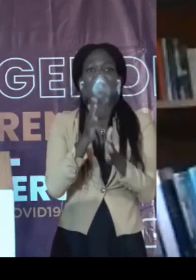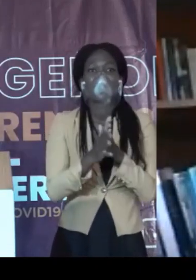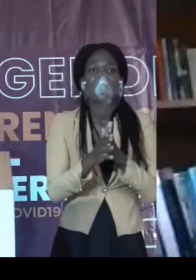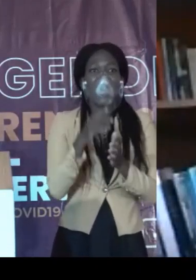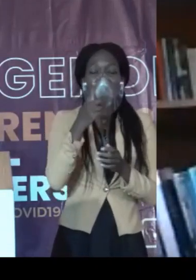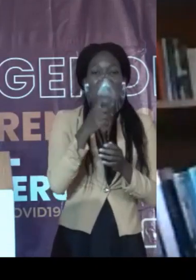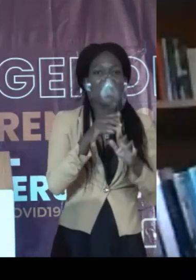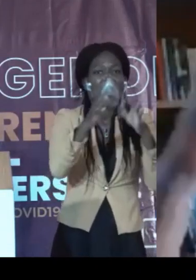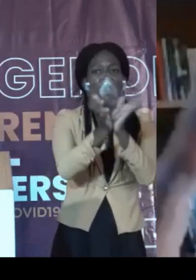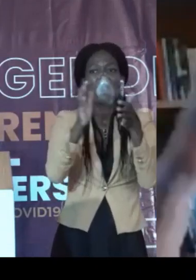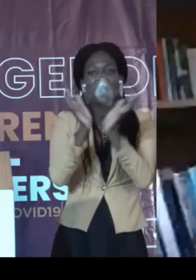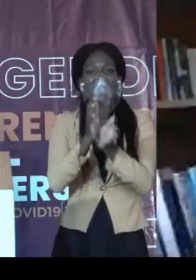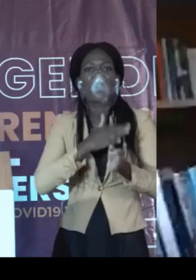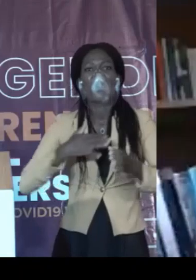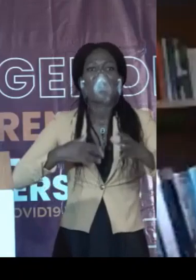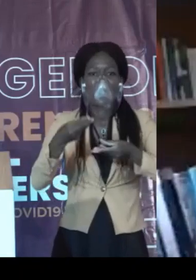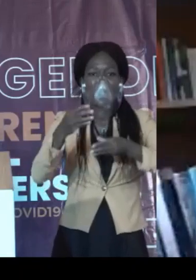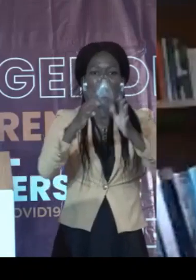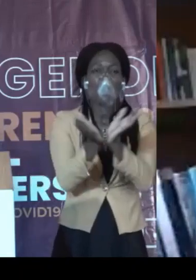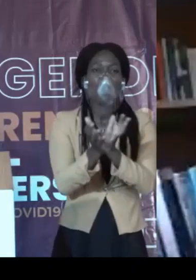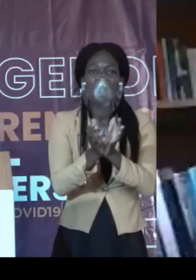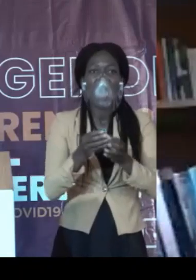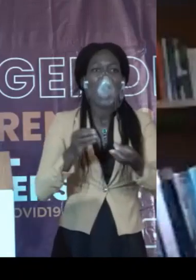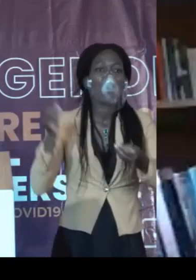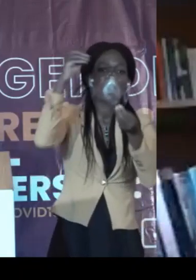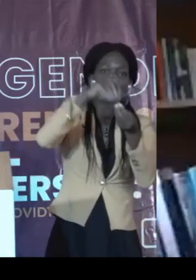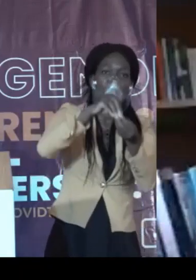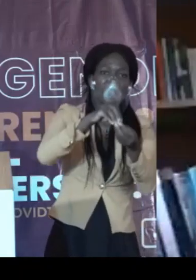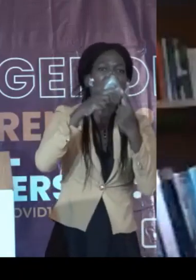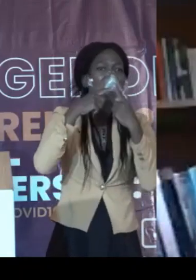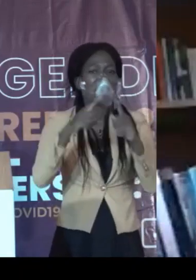are contributing. They are not even accounted for. But